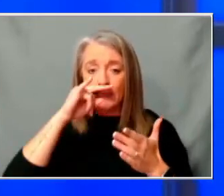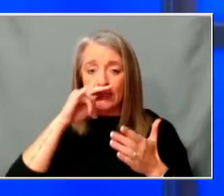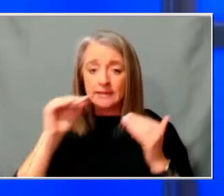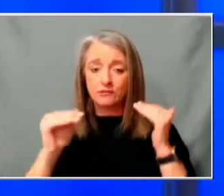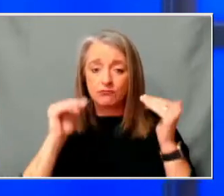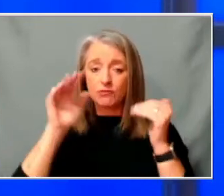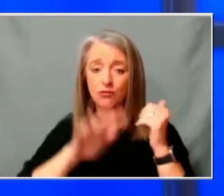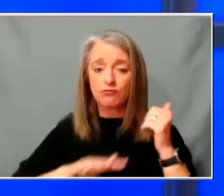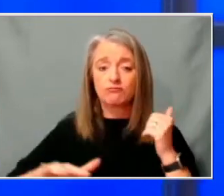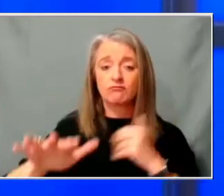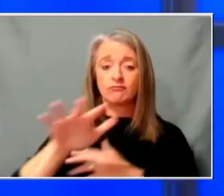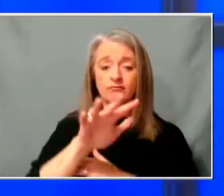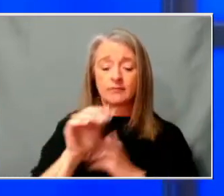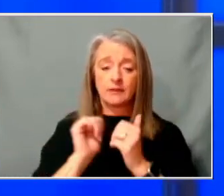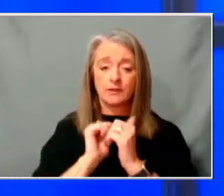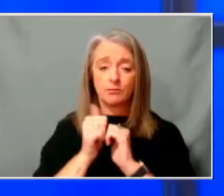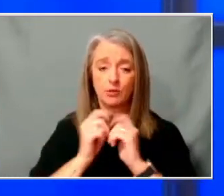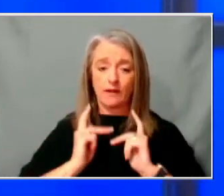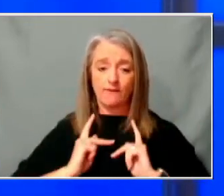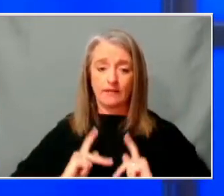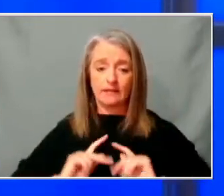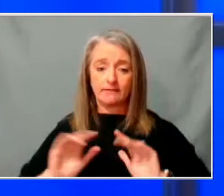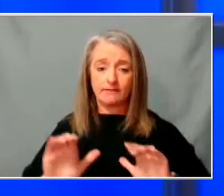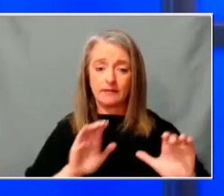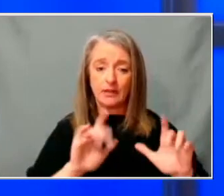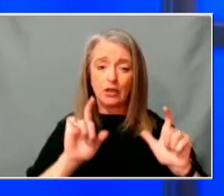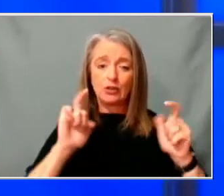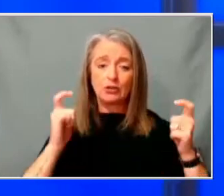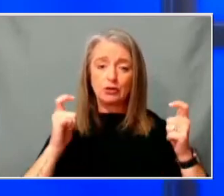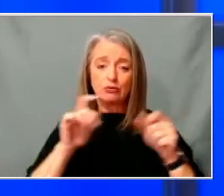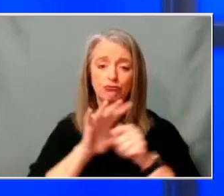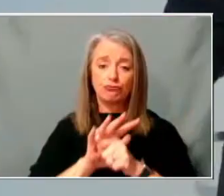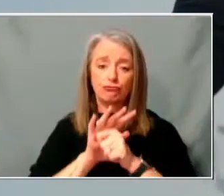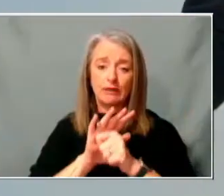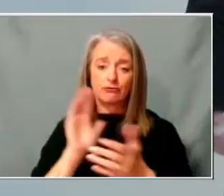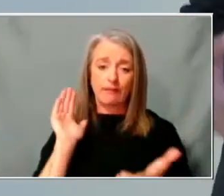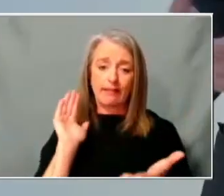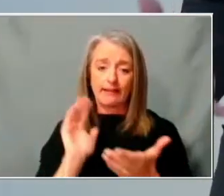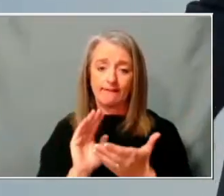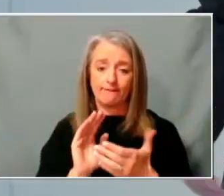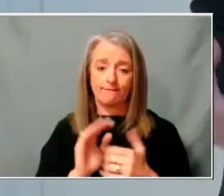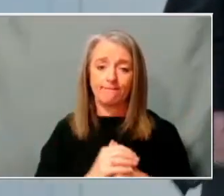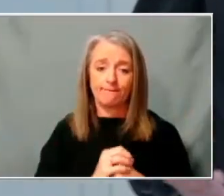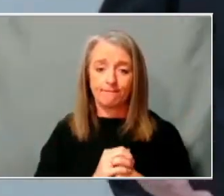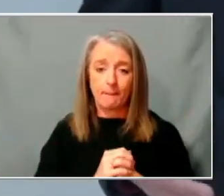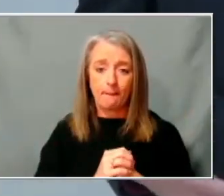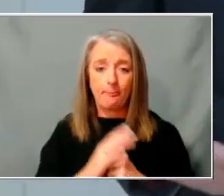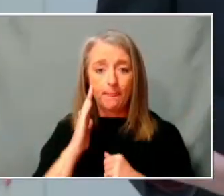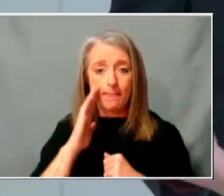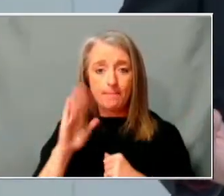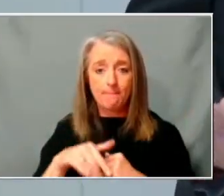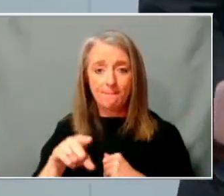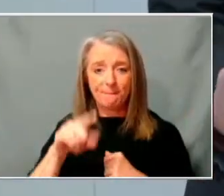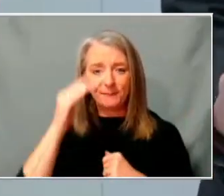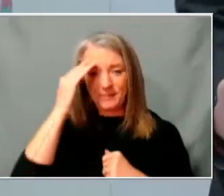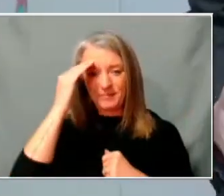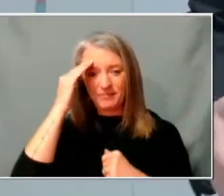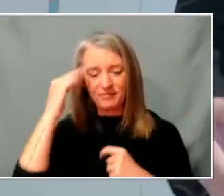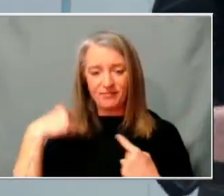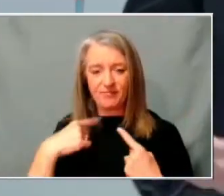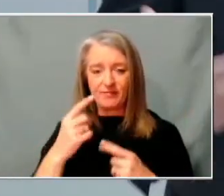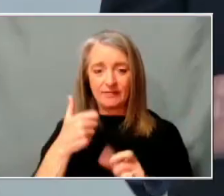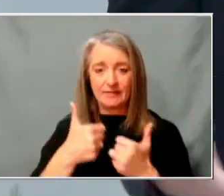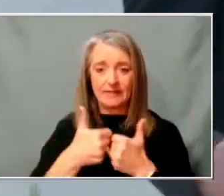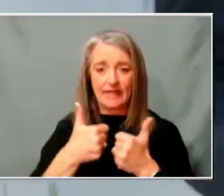the board, sports and physical activity are huge stress relievers. And you know this guy by now, certainly after that game 2 weeks